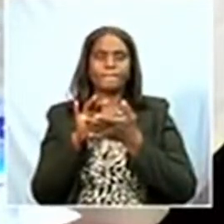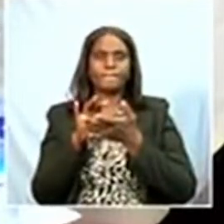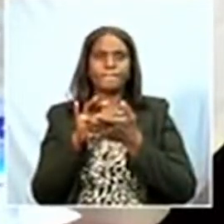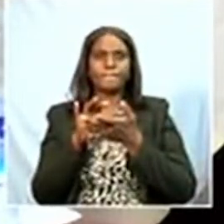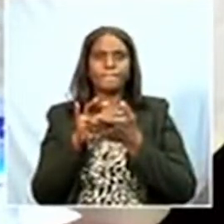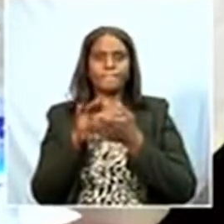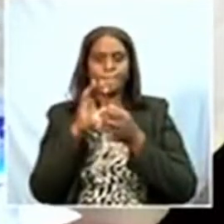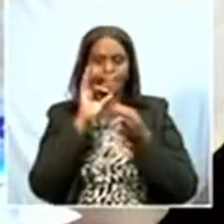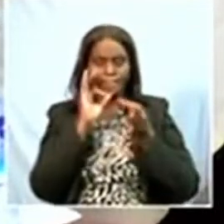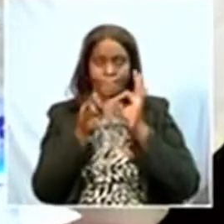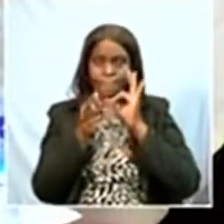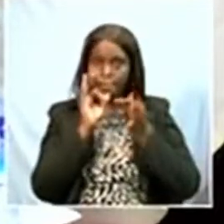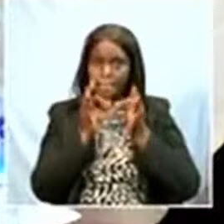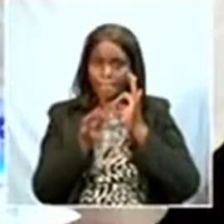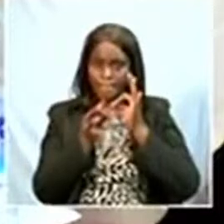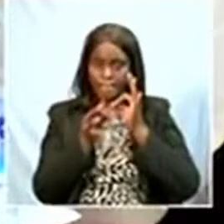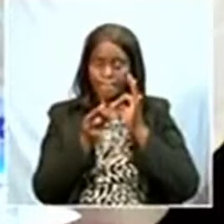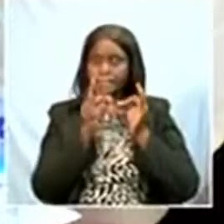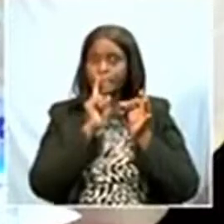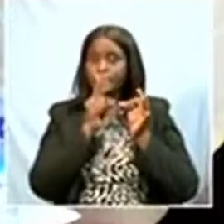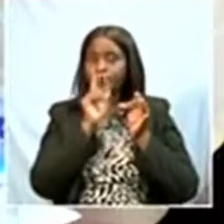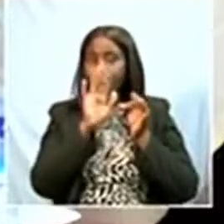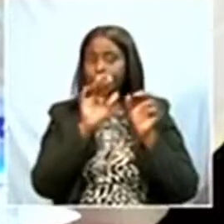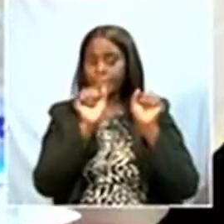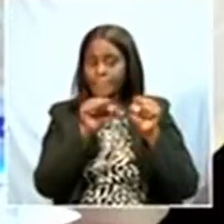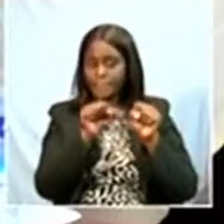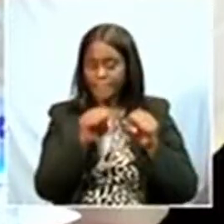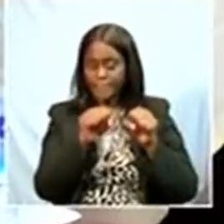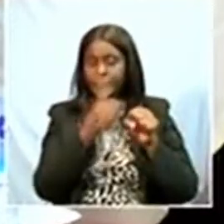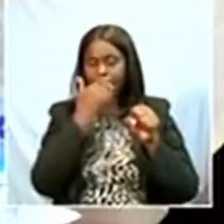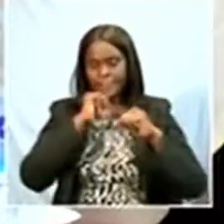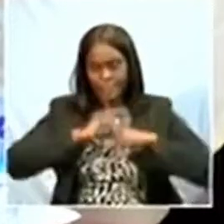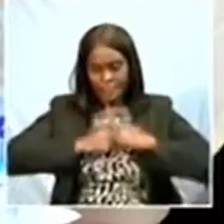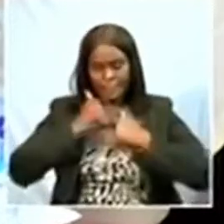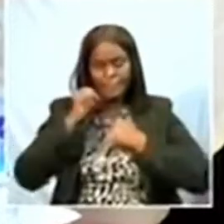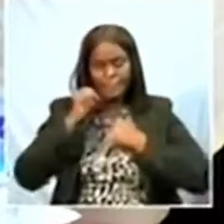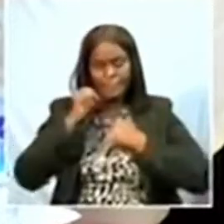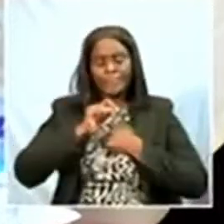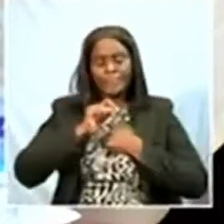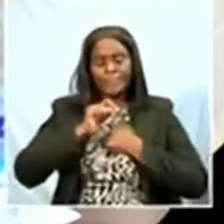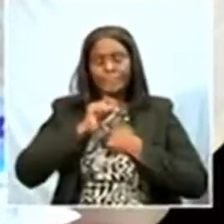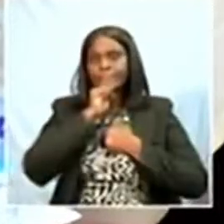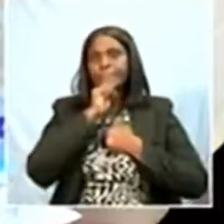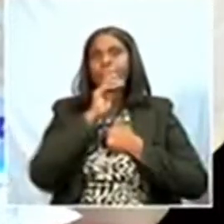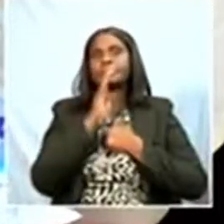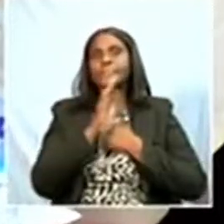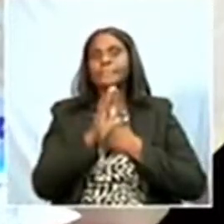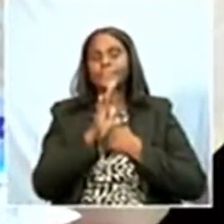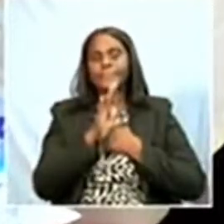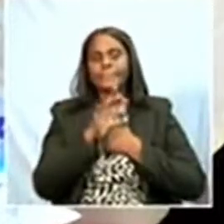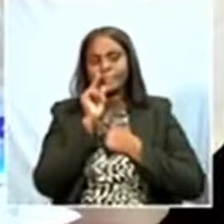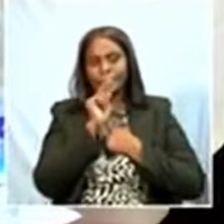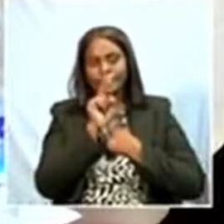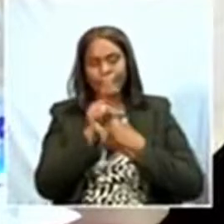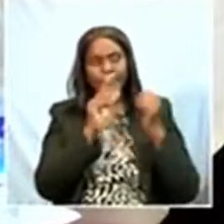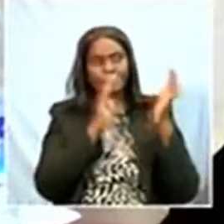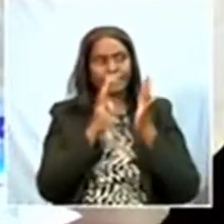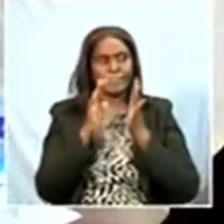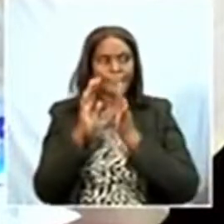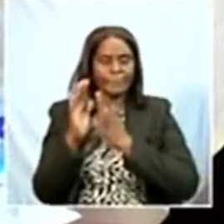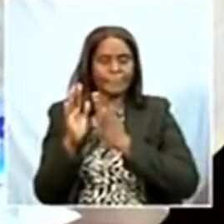So that if ultimately, if possible, we should be the owners of such